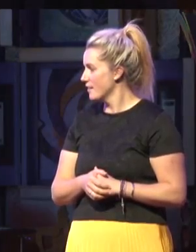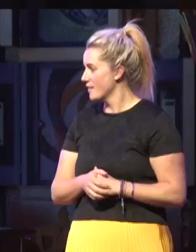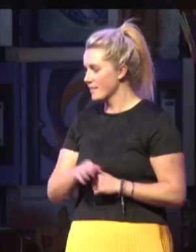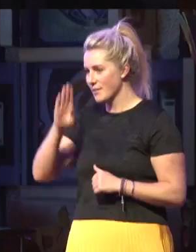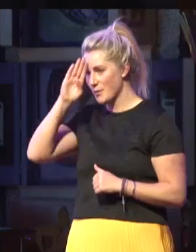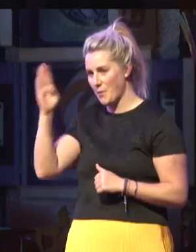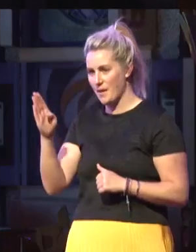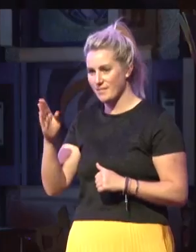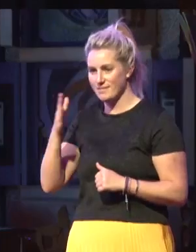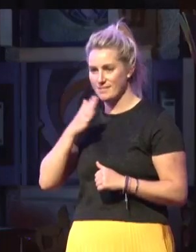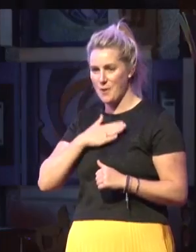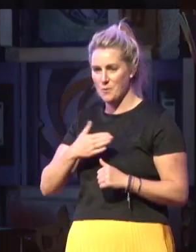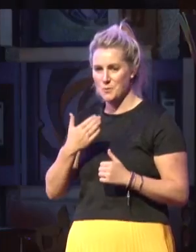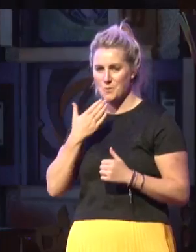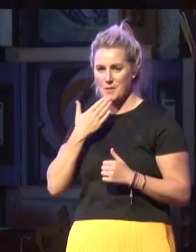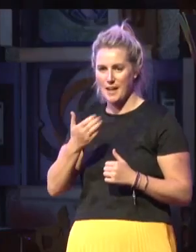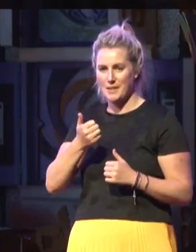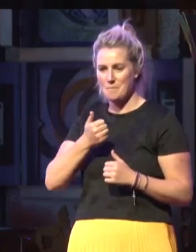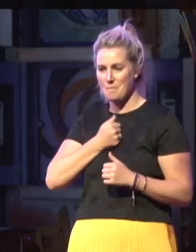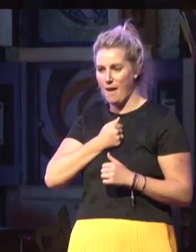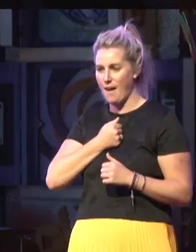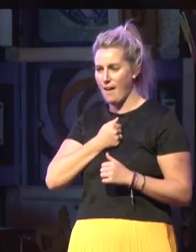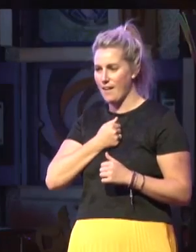Kia ora. I wanted to thank my